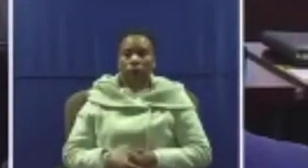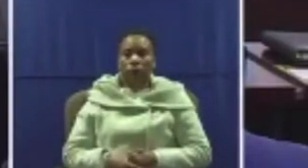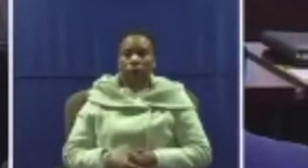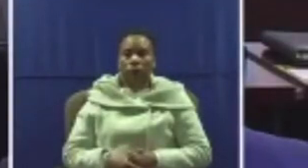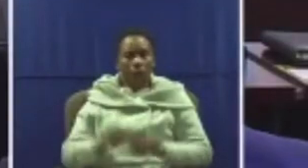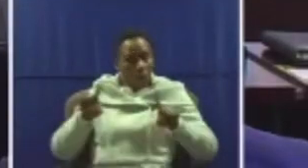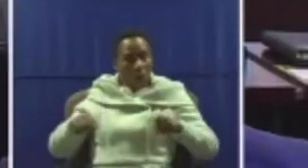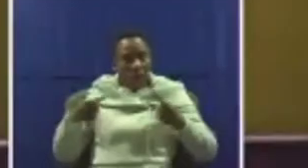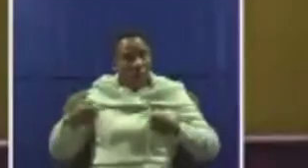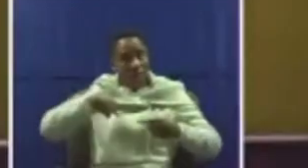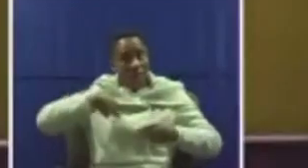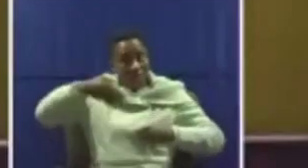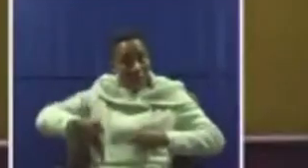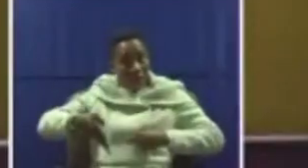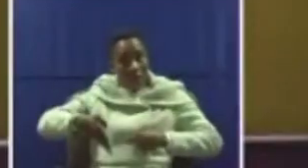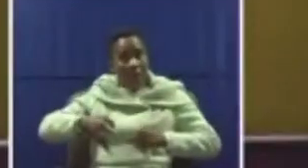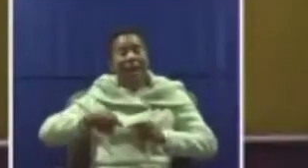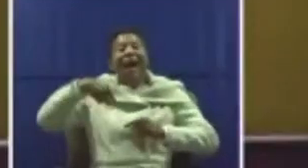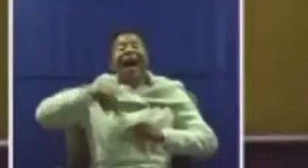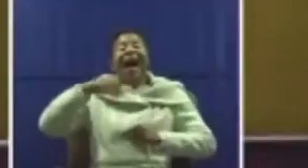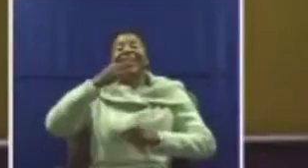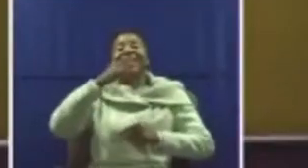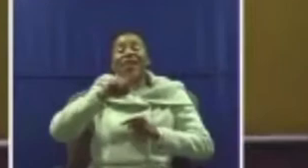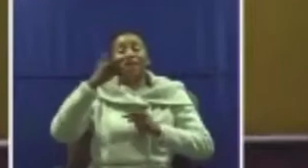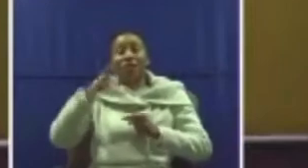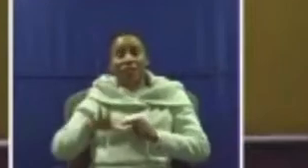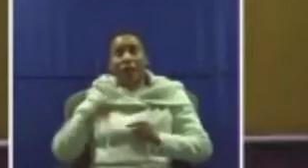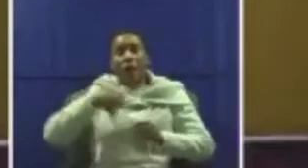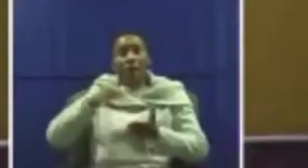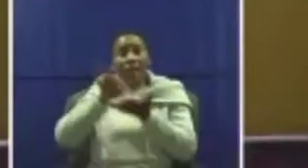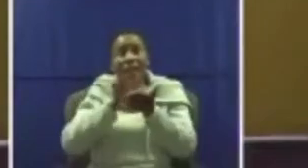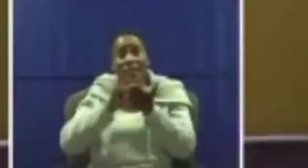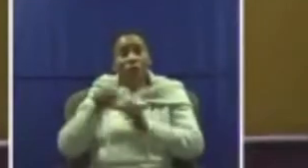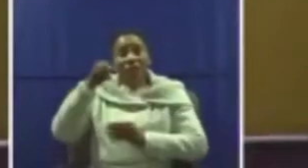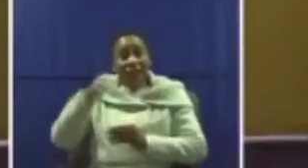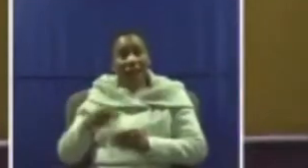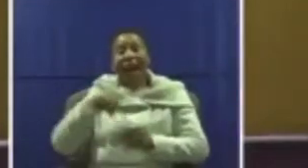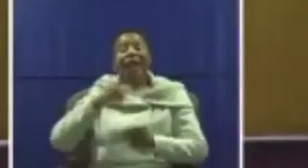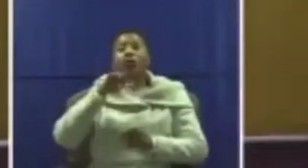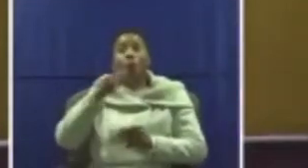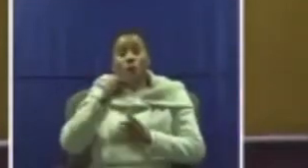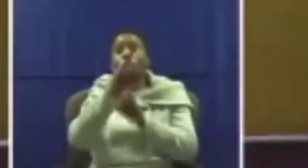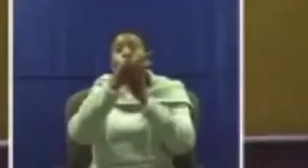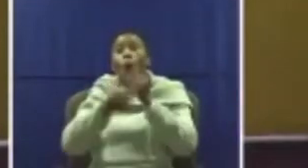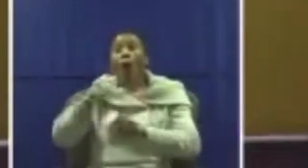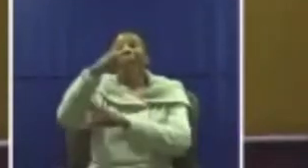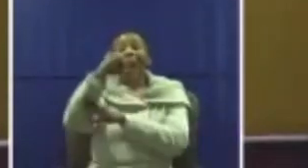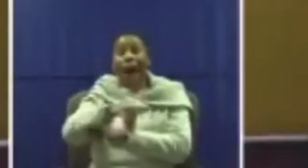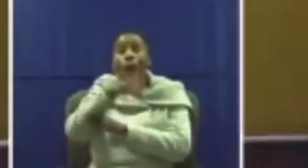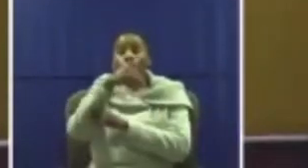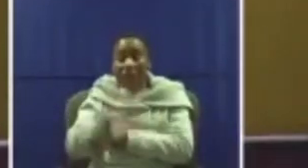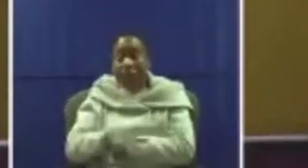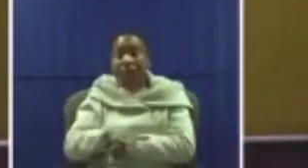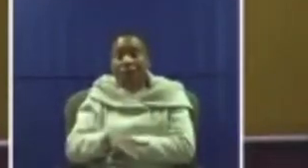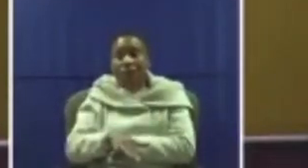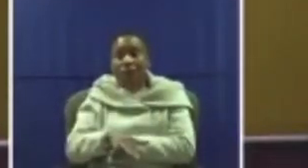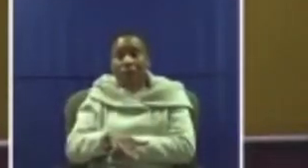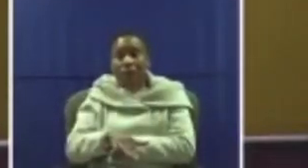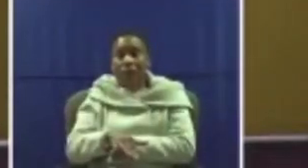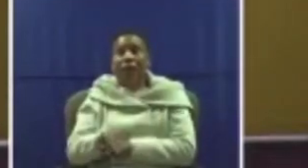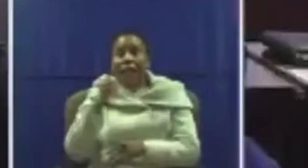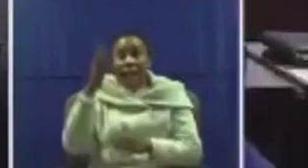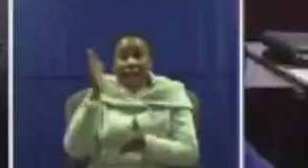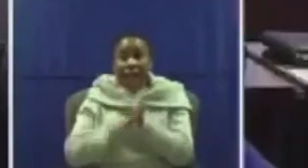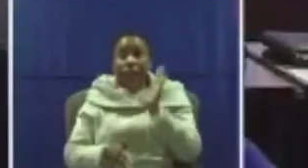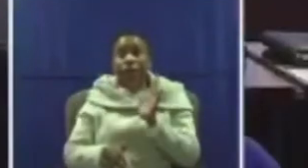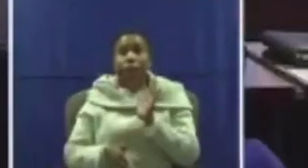to be here. Because I said, are you saying I shouldn't be here? You go. I said, go out. You never said I must go out. Leave.